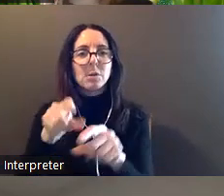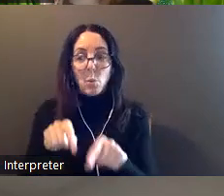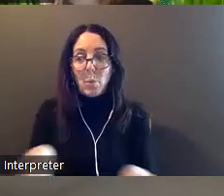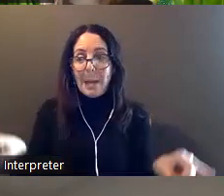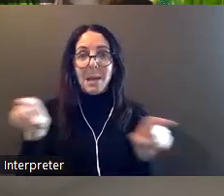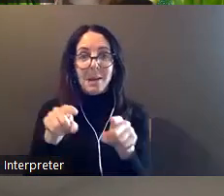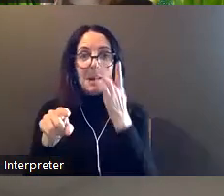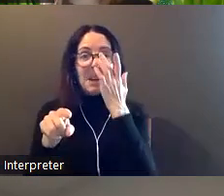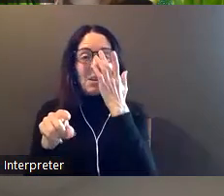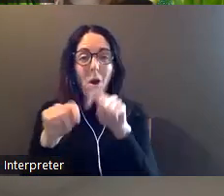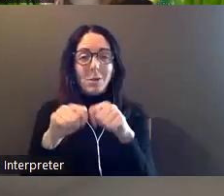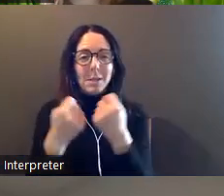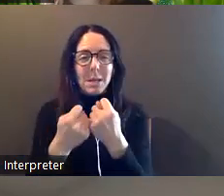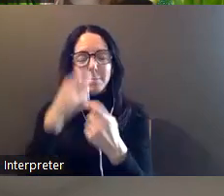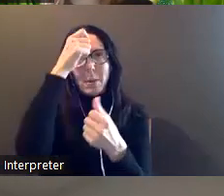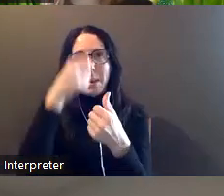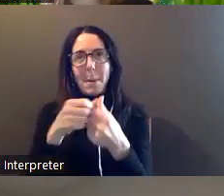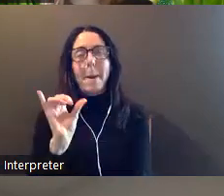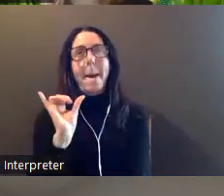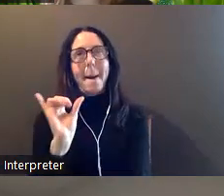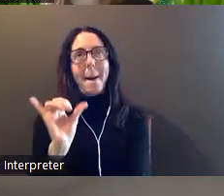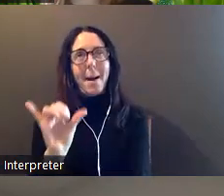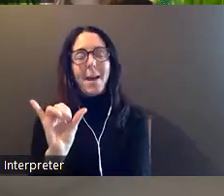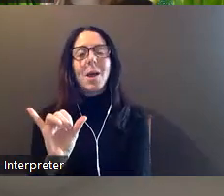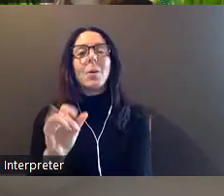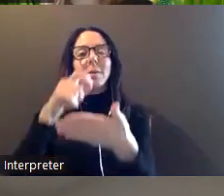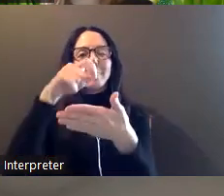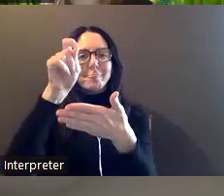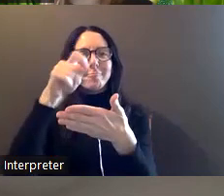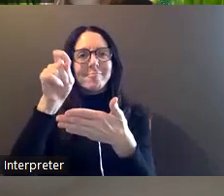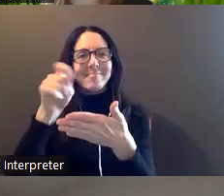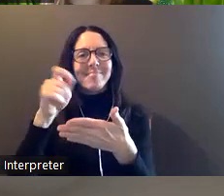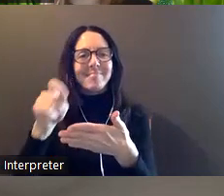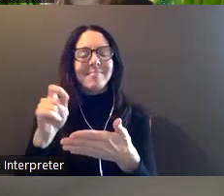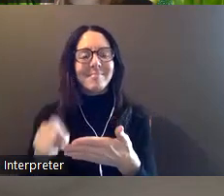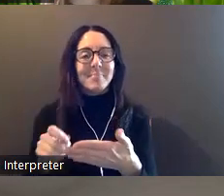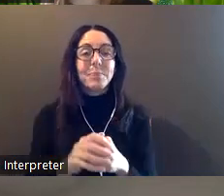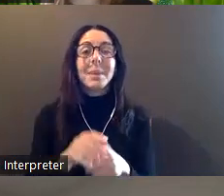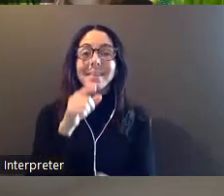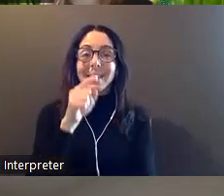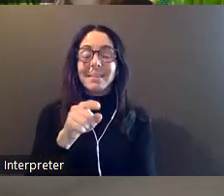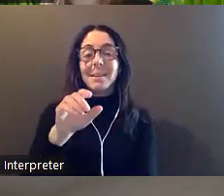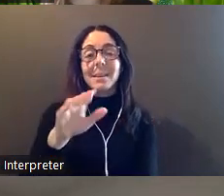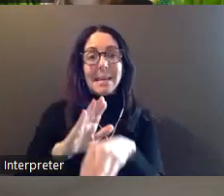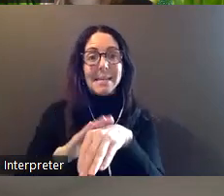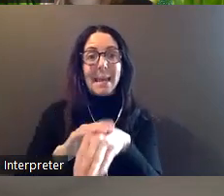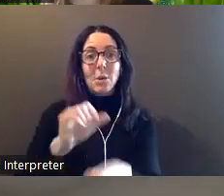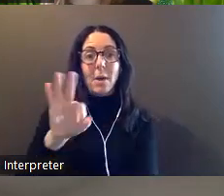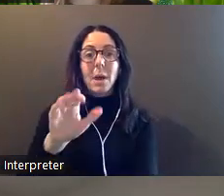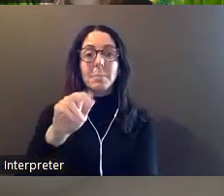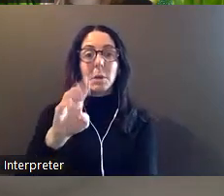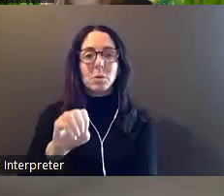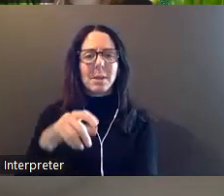as clinicians remember to complete our indicators of abuse. The indicator of abuse is a checklist